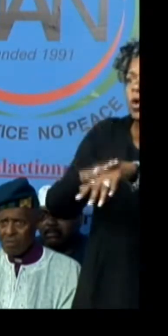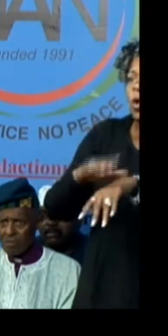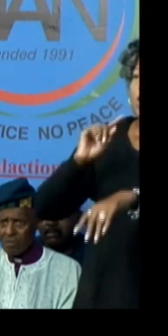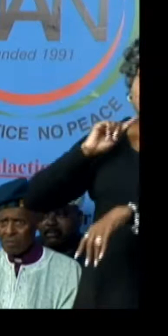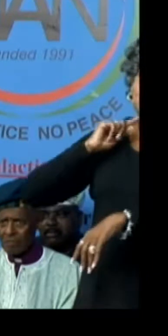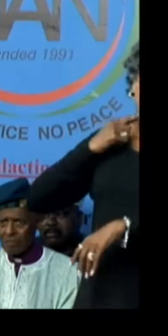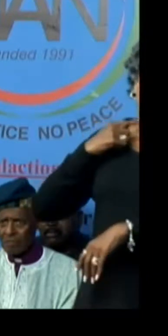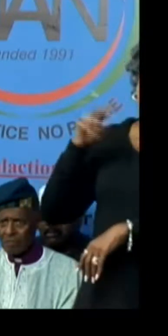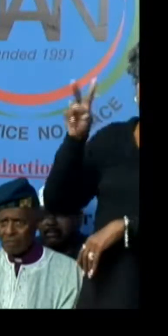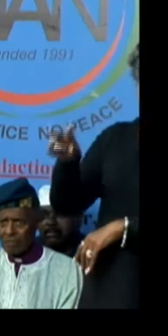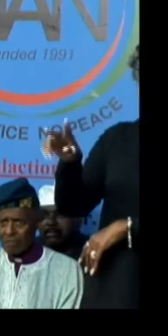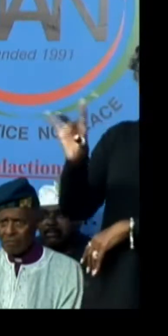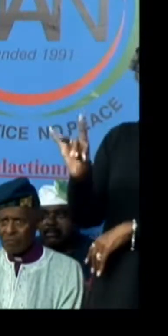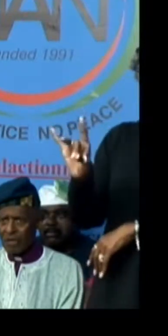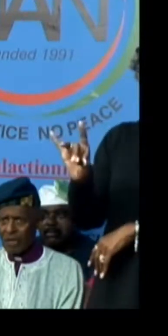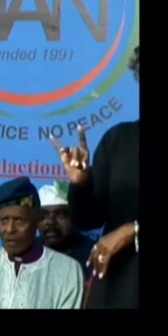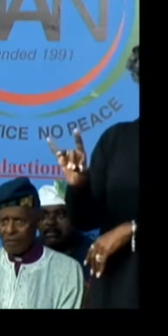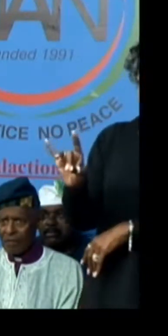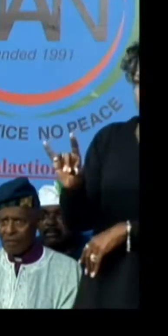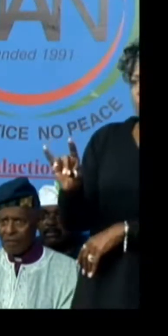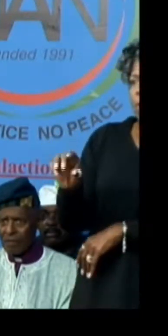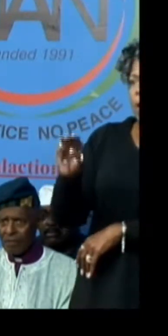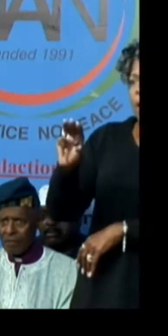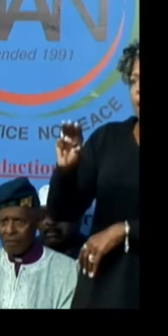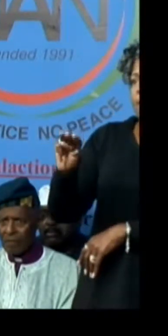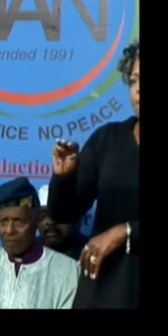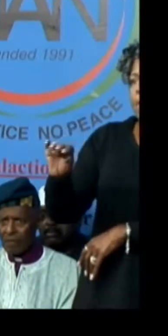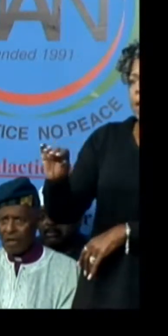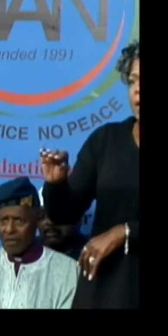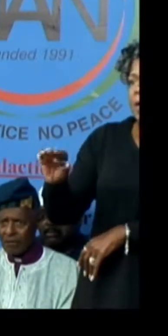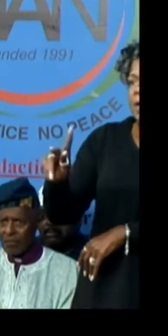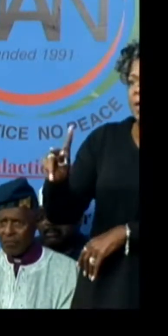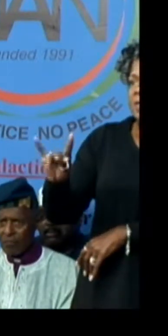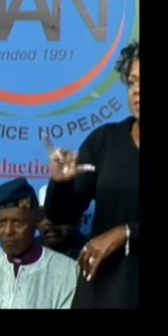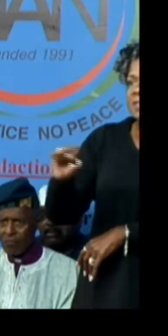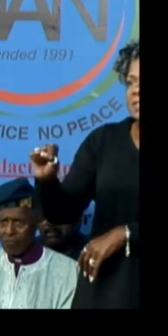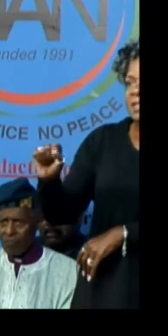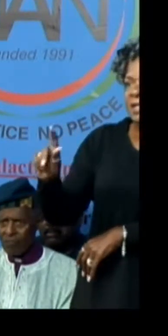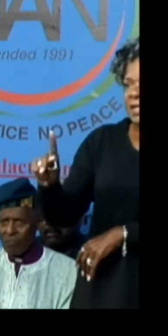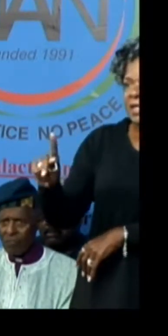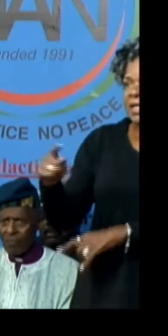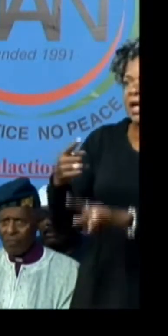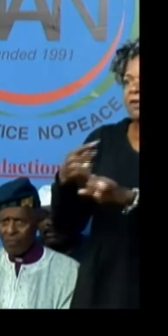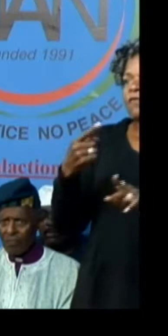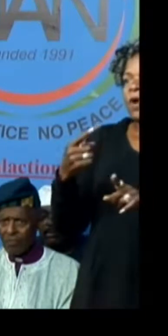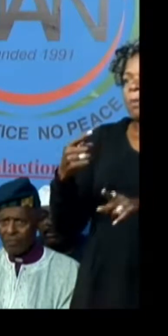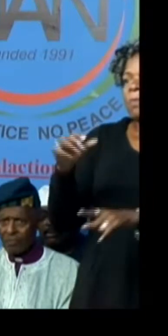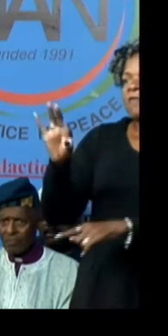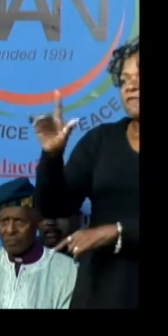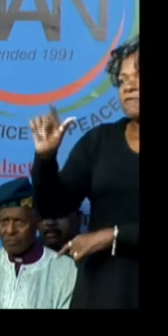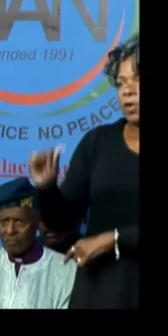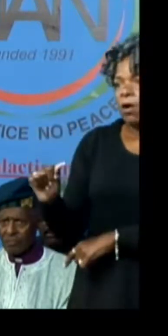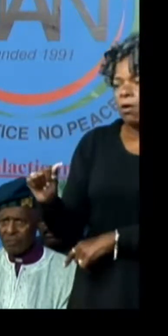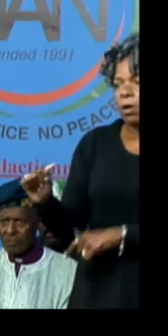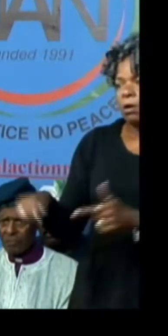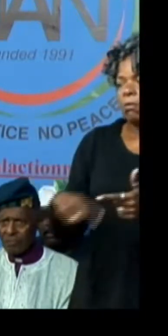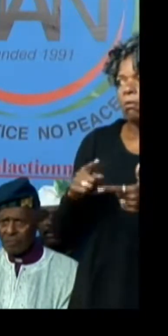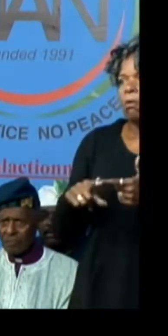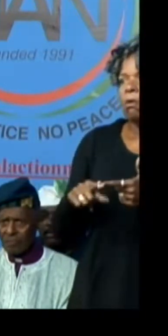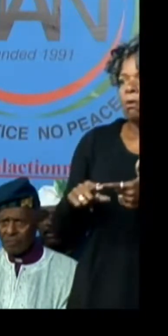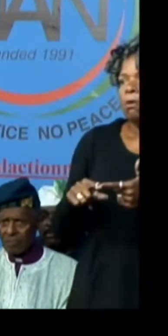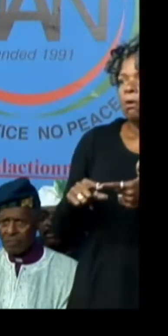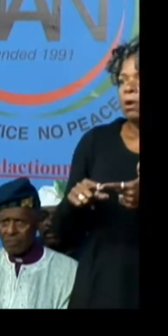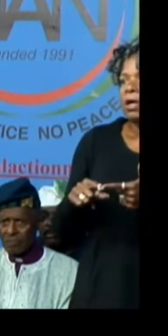McKissick from Jacksonville, Bishop Herbert Daughtry, Reverend Fred Haynes, all of them have called this week and said,